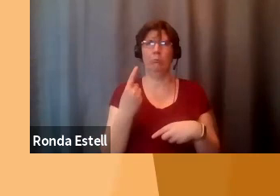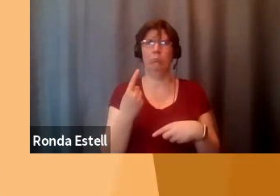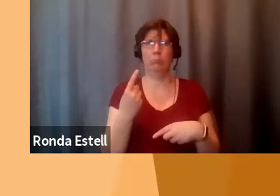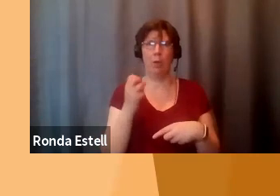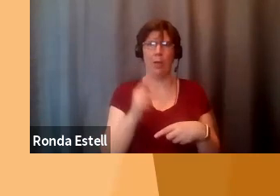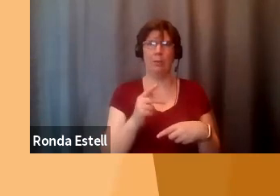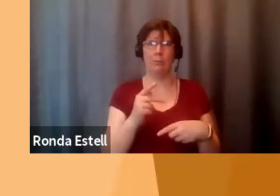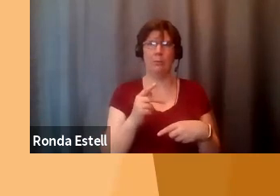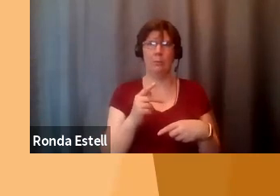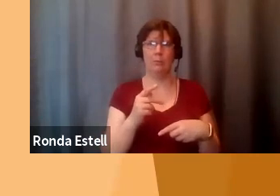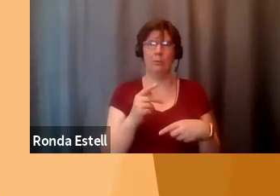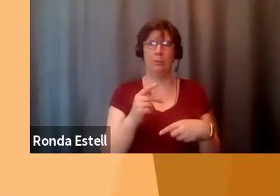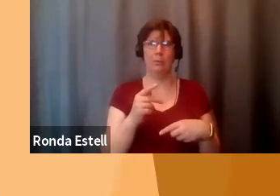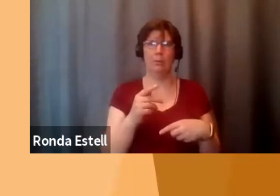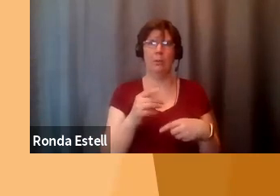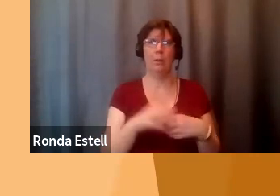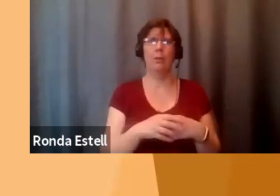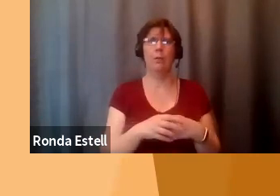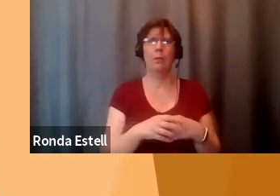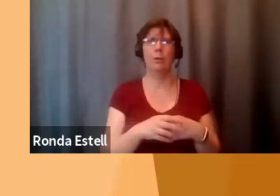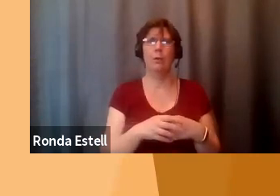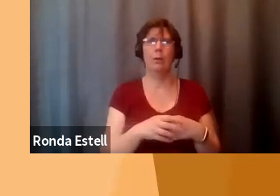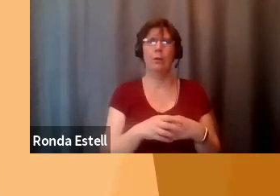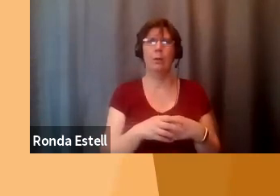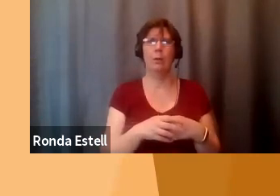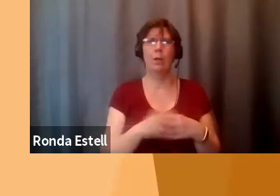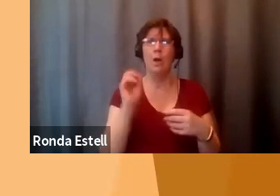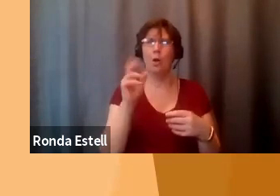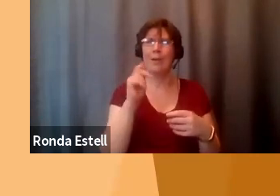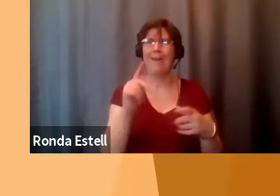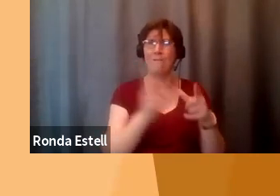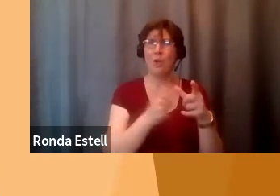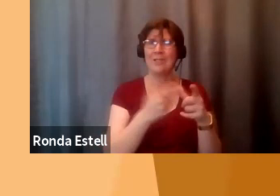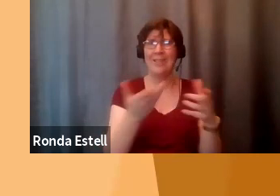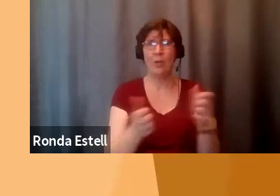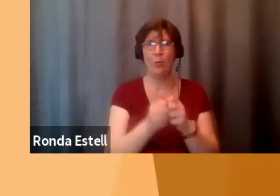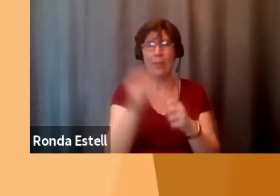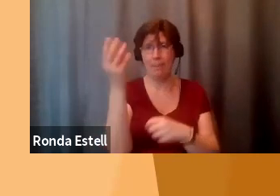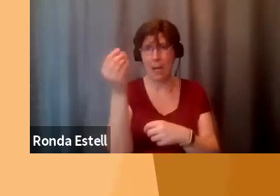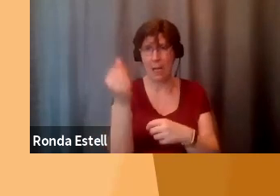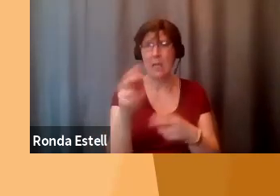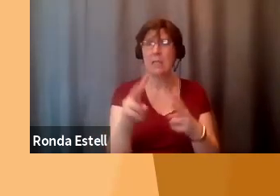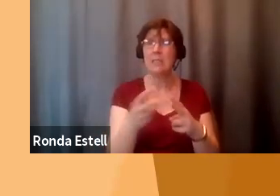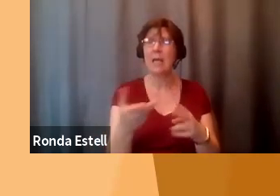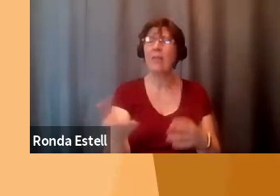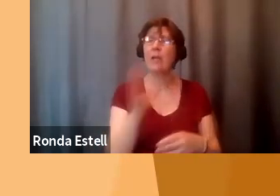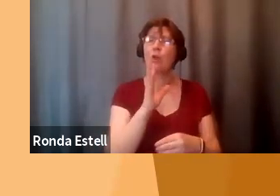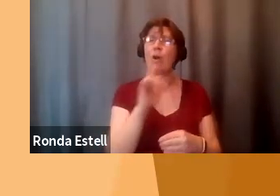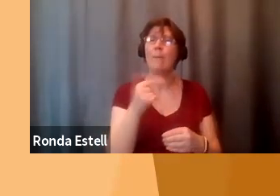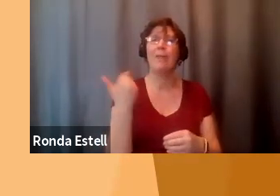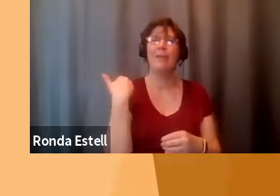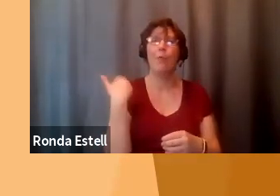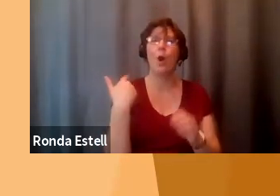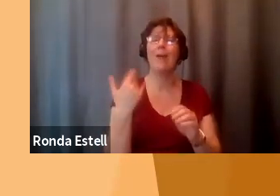Sorry, you forwarded it, I didn't realize. Still getting this down. So the first thing was money. The second thing was what was talking about before, this idea